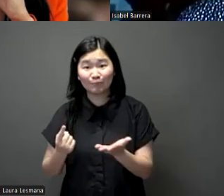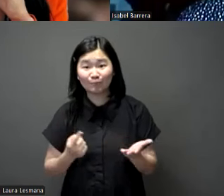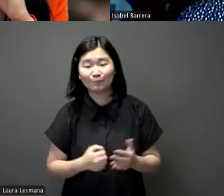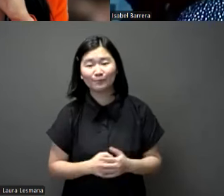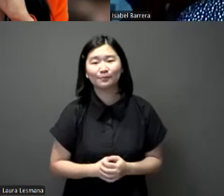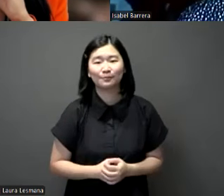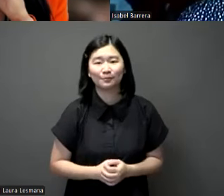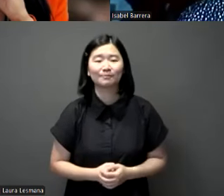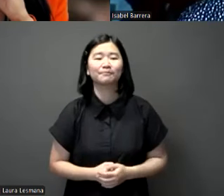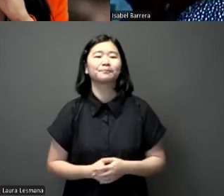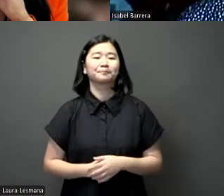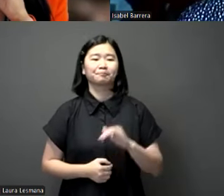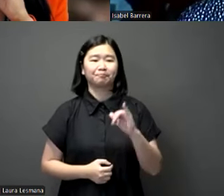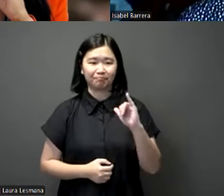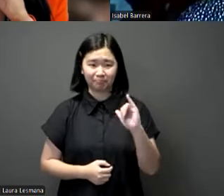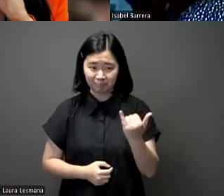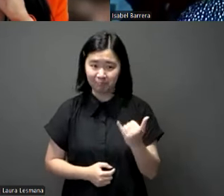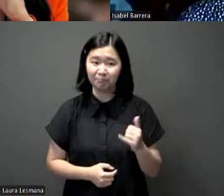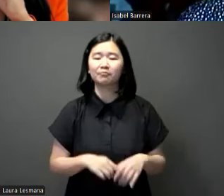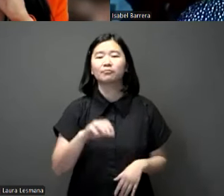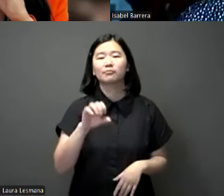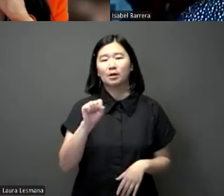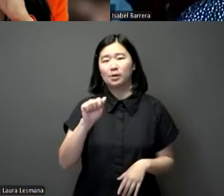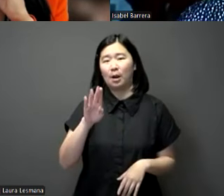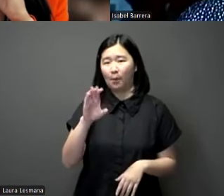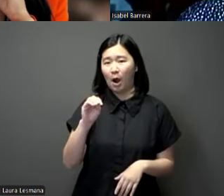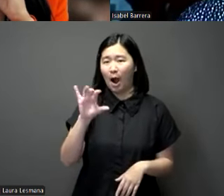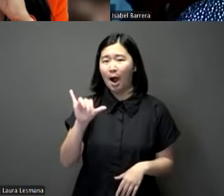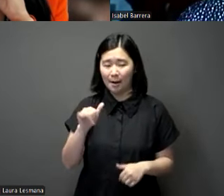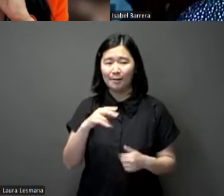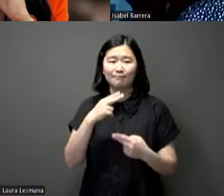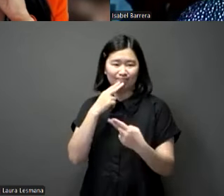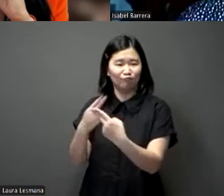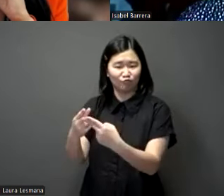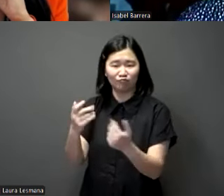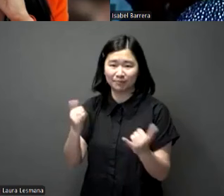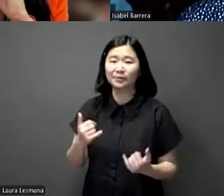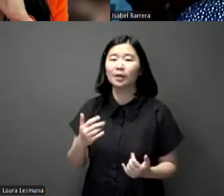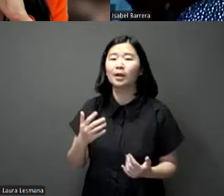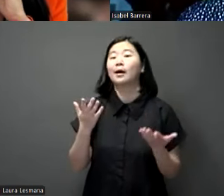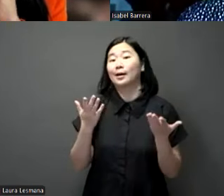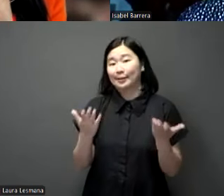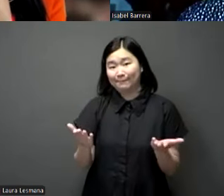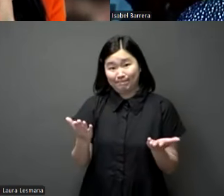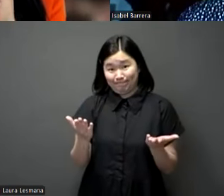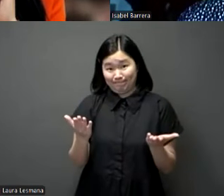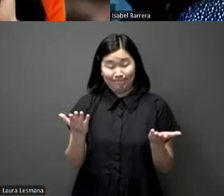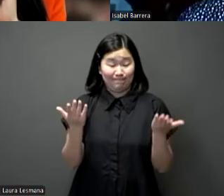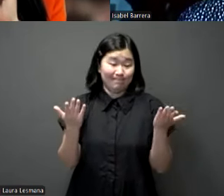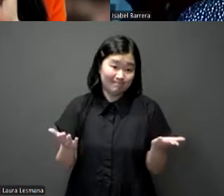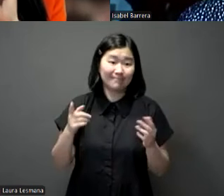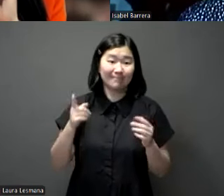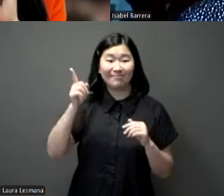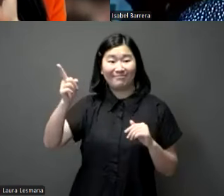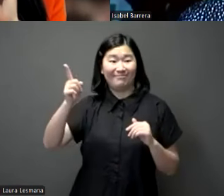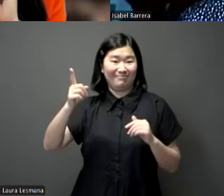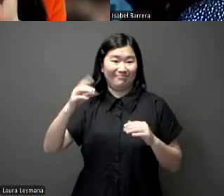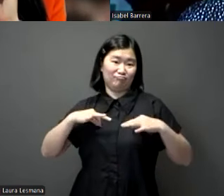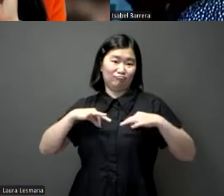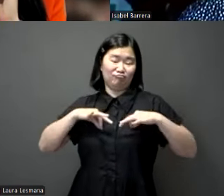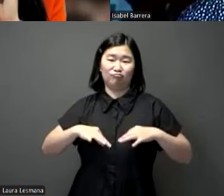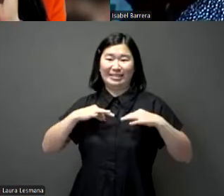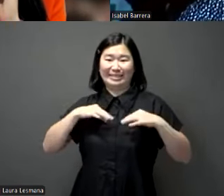different uterine cervical cancer for the different groups and vulnerable groups in Chile. That was one part, but then we